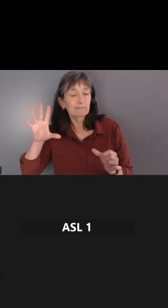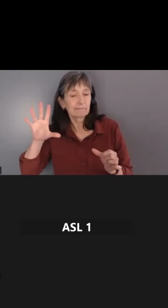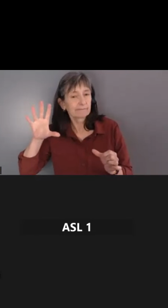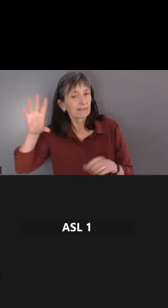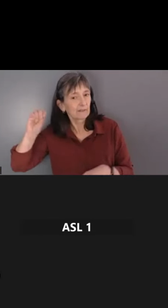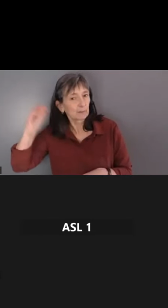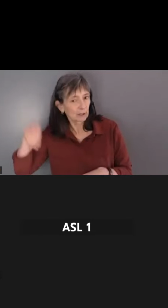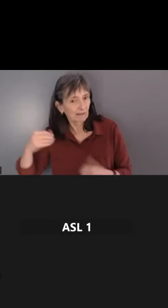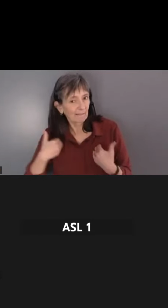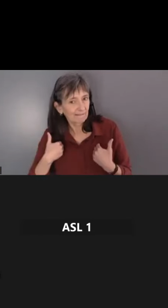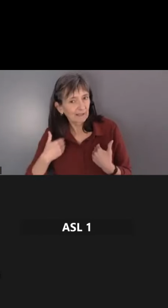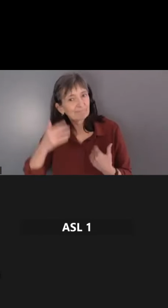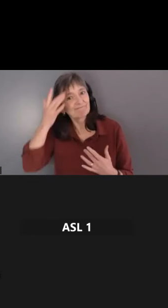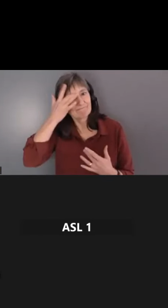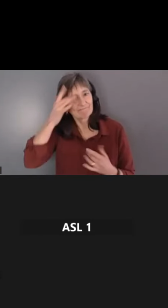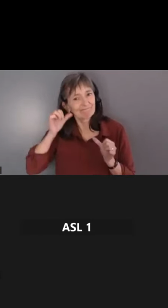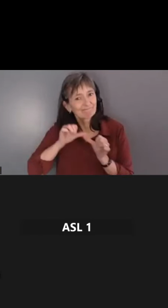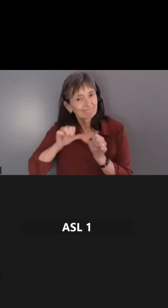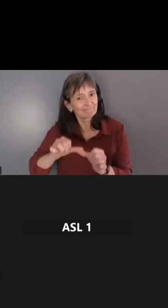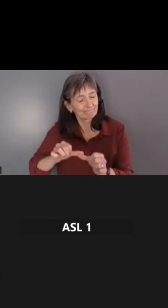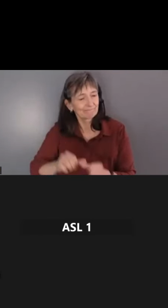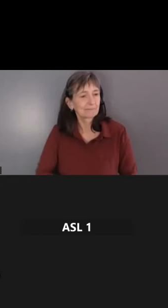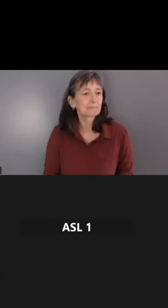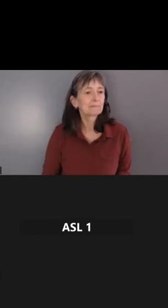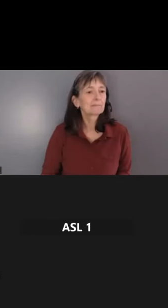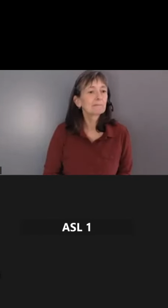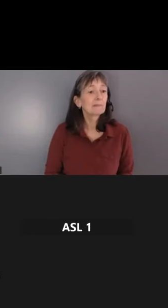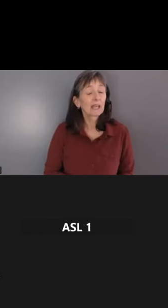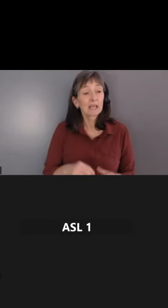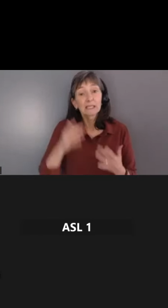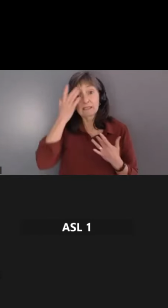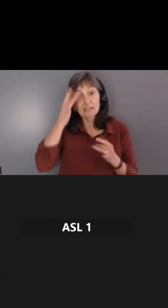And the presence of multiple chronic conditions translates into health service